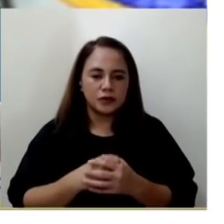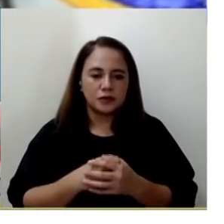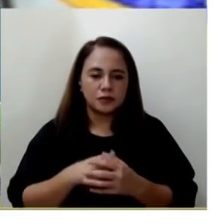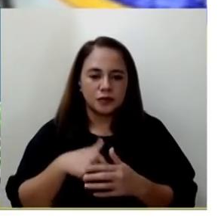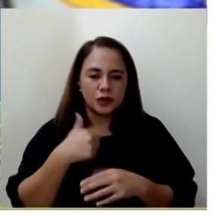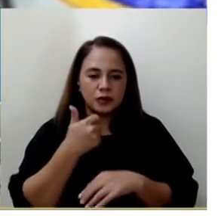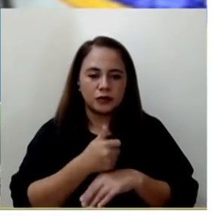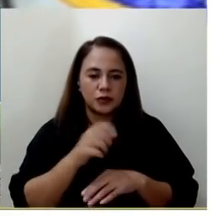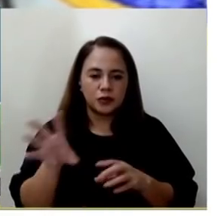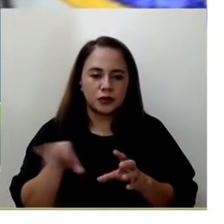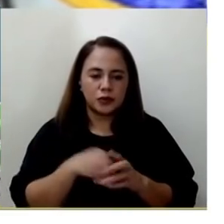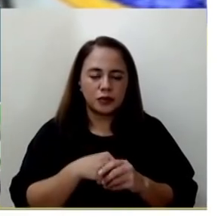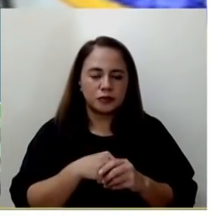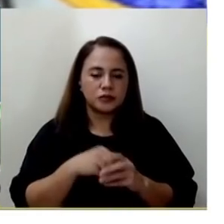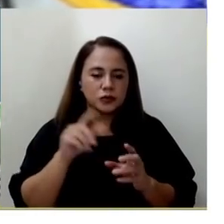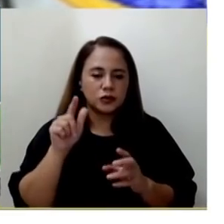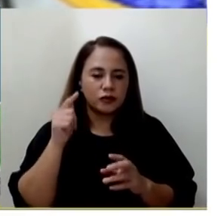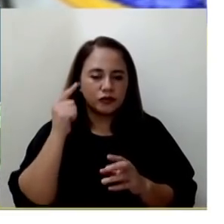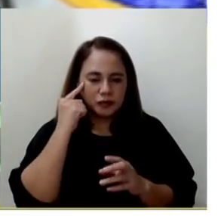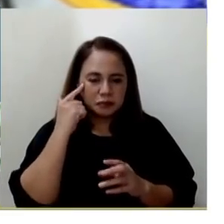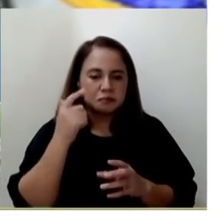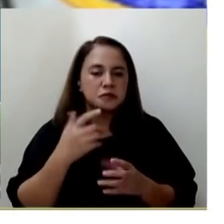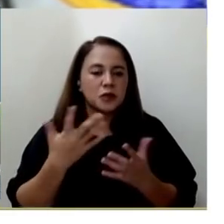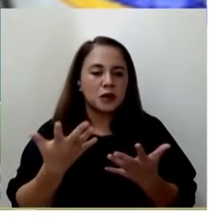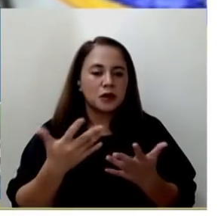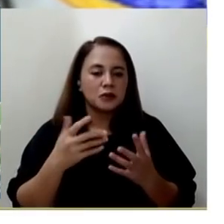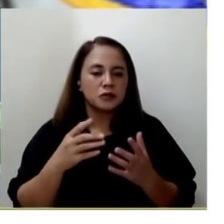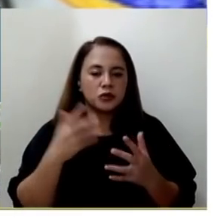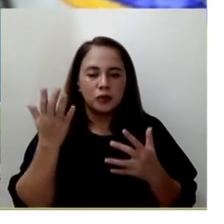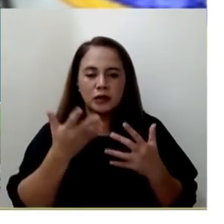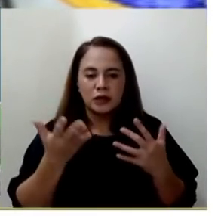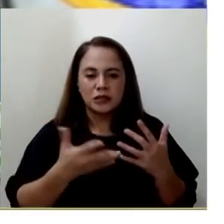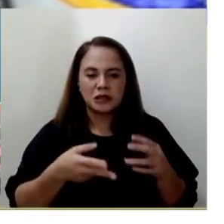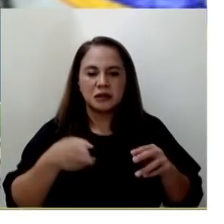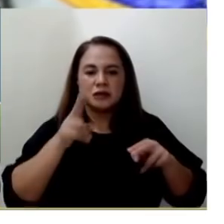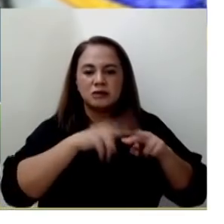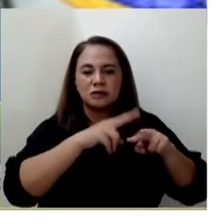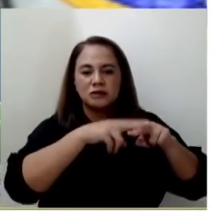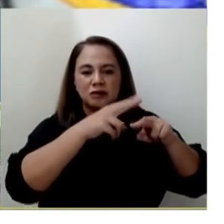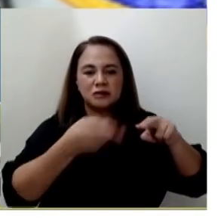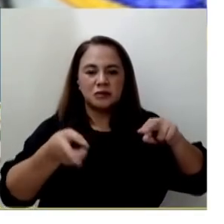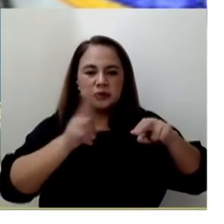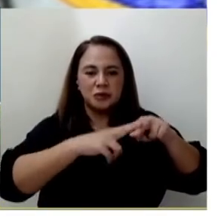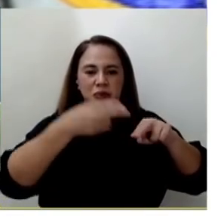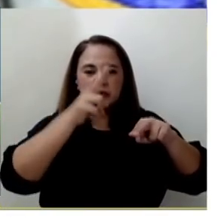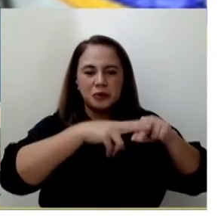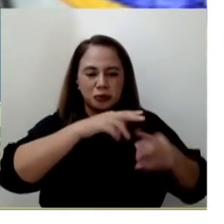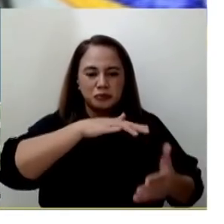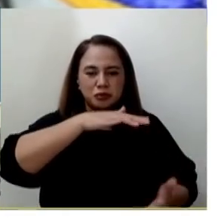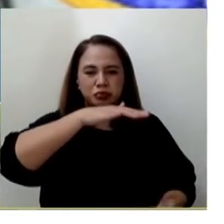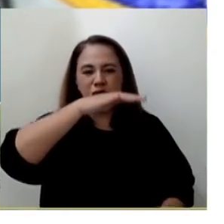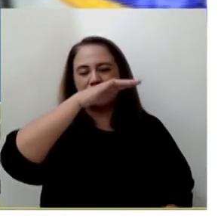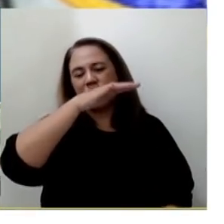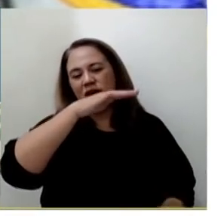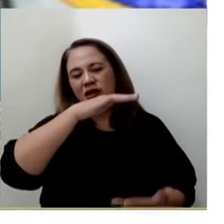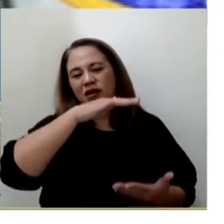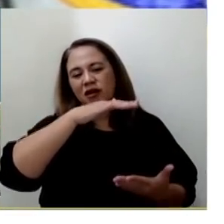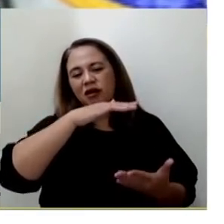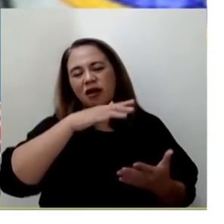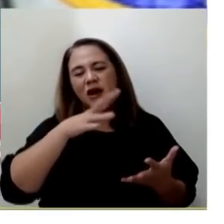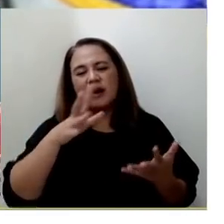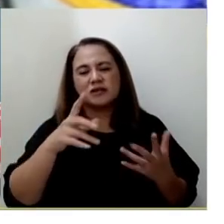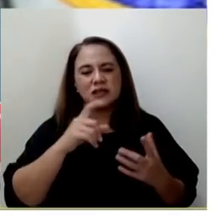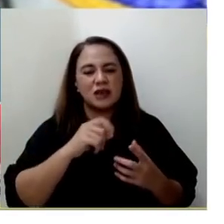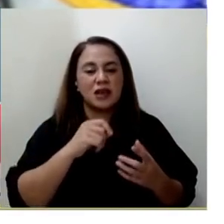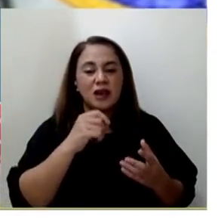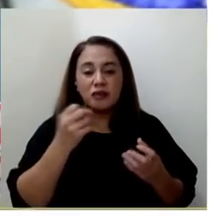all levels of government so that the cases do not pile up in the office of the ombudsman. Mas mabilis po ma-actionan ang